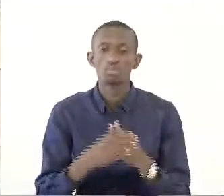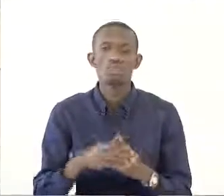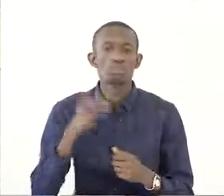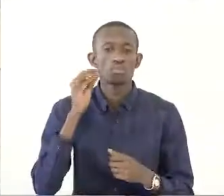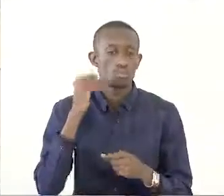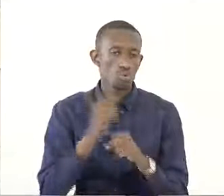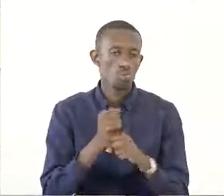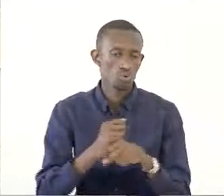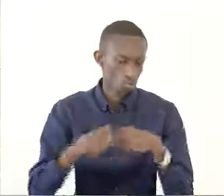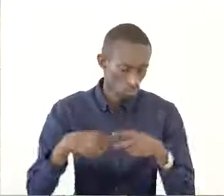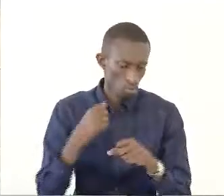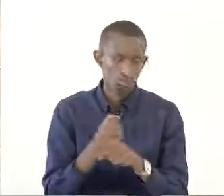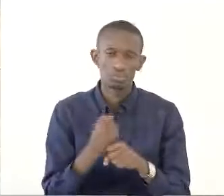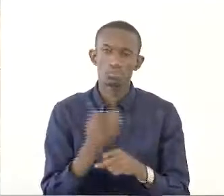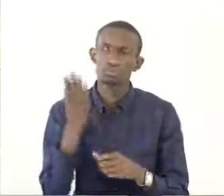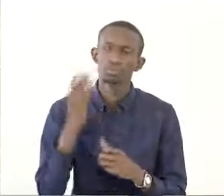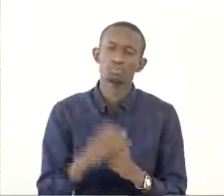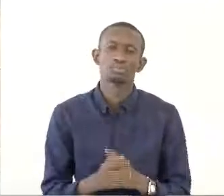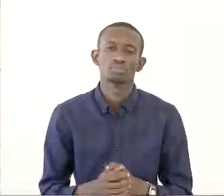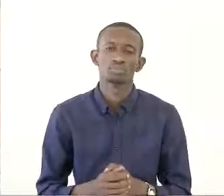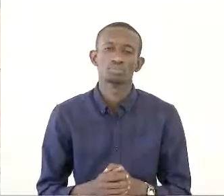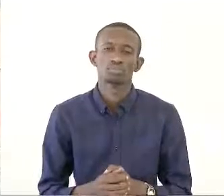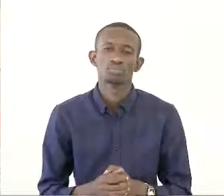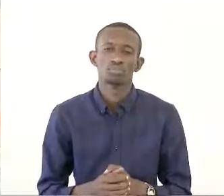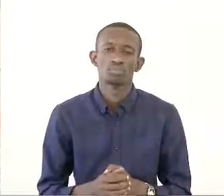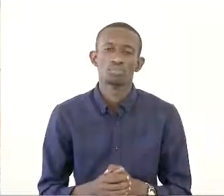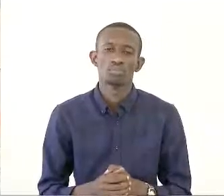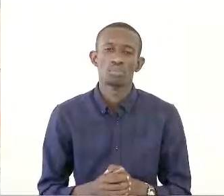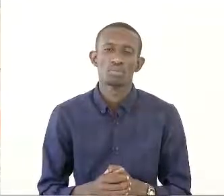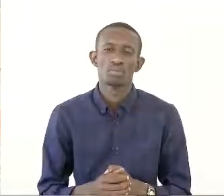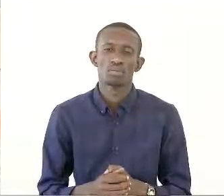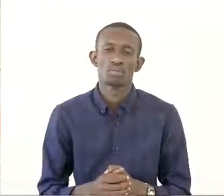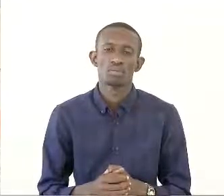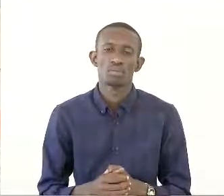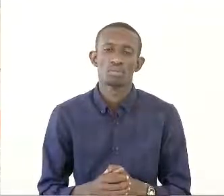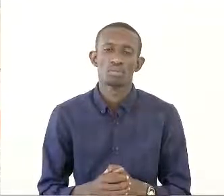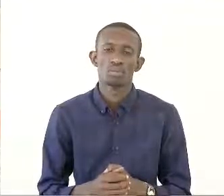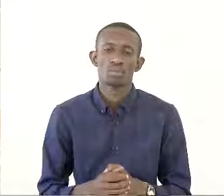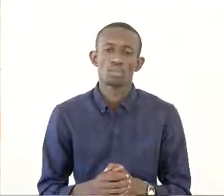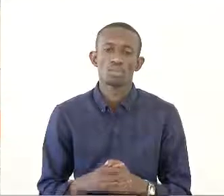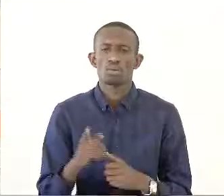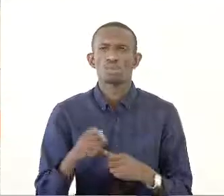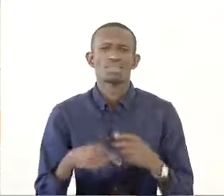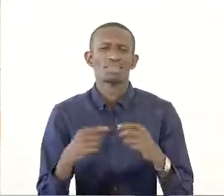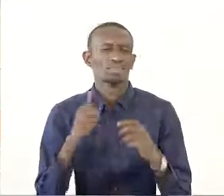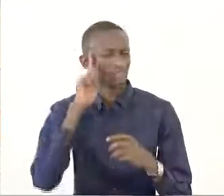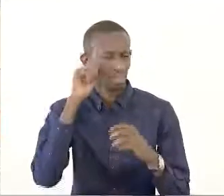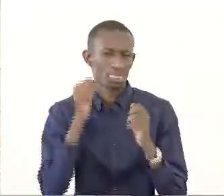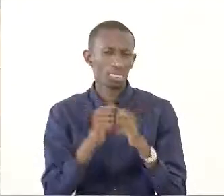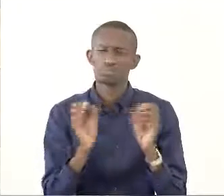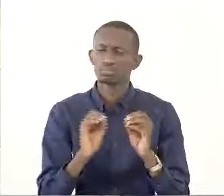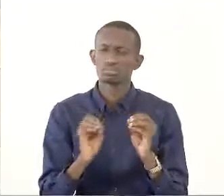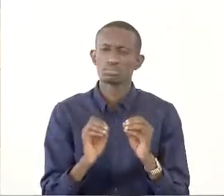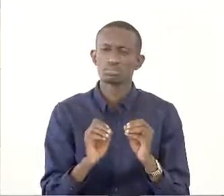and you keep on working on this. Actually, you don't have to make it as a big deal. It's just very easy as long